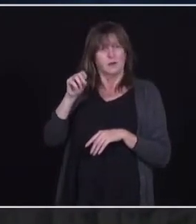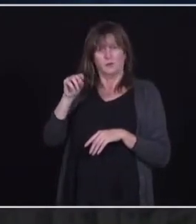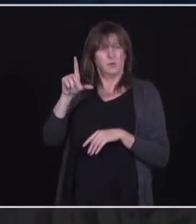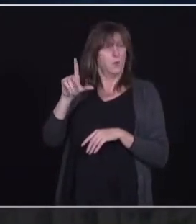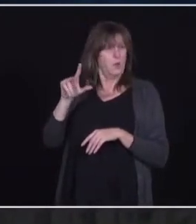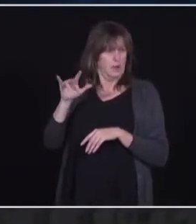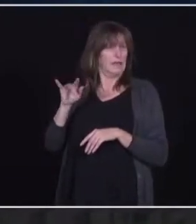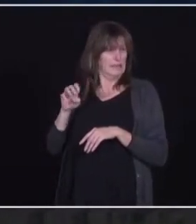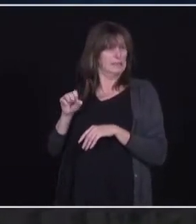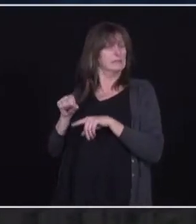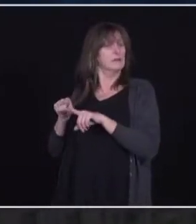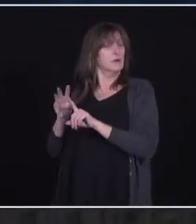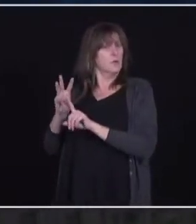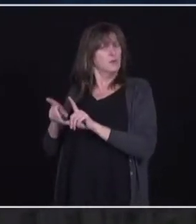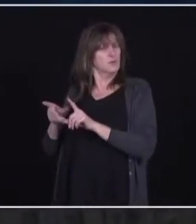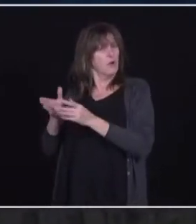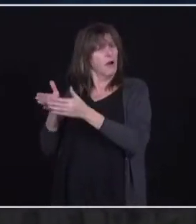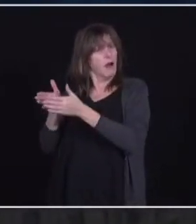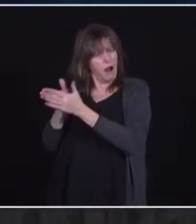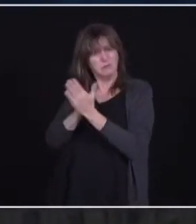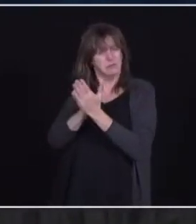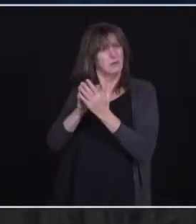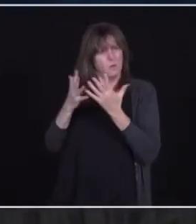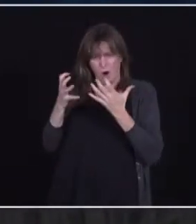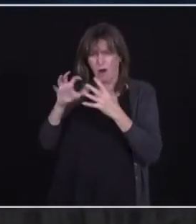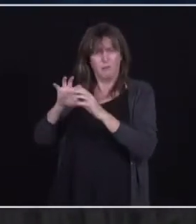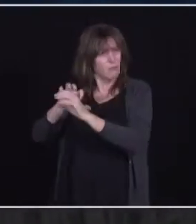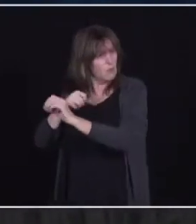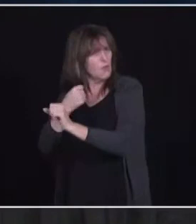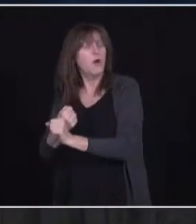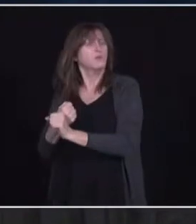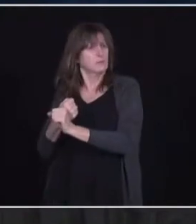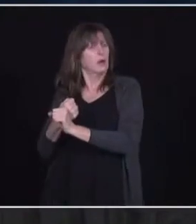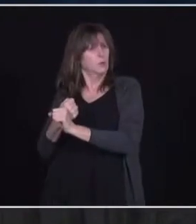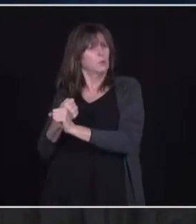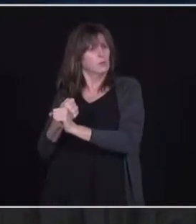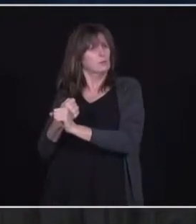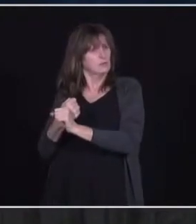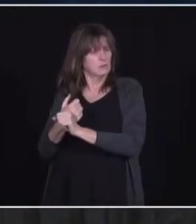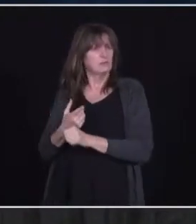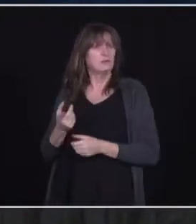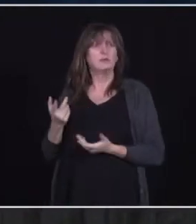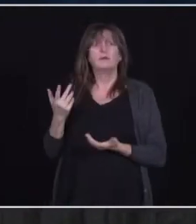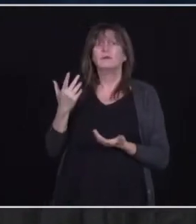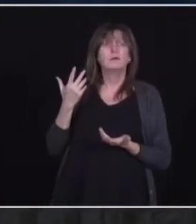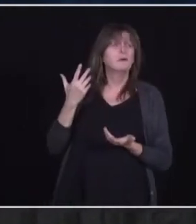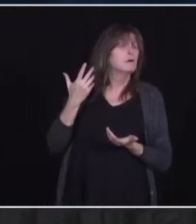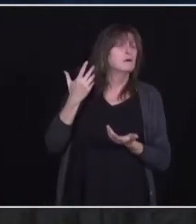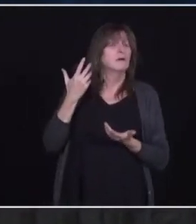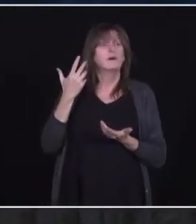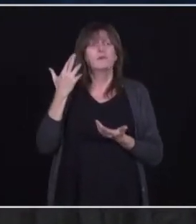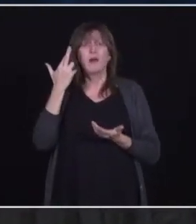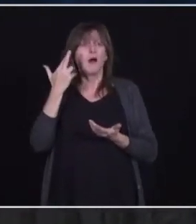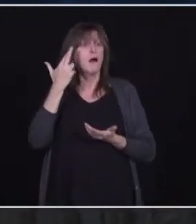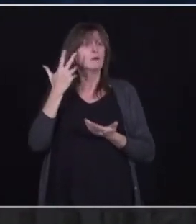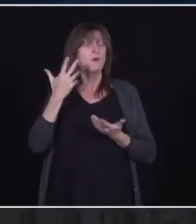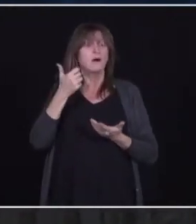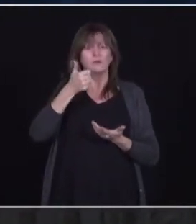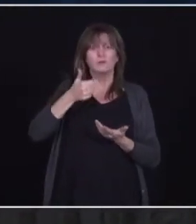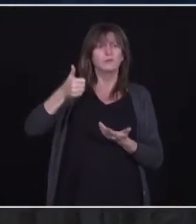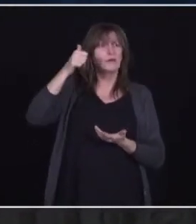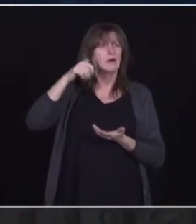into lockdown, and I also realized that our Chief Medical Officer was speaking to their local medical officer, and